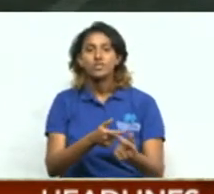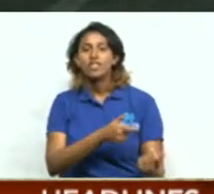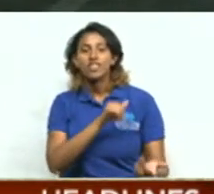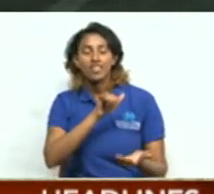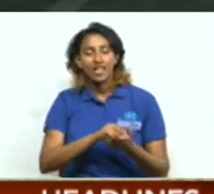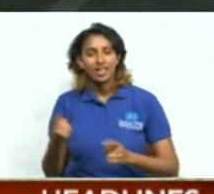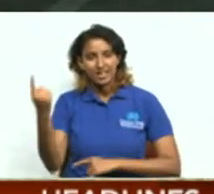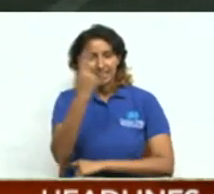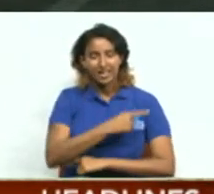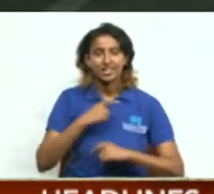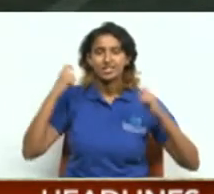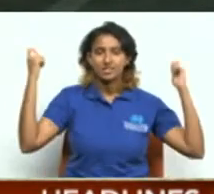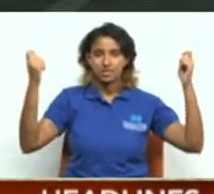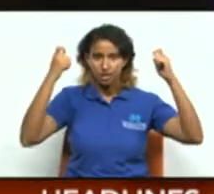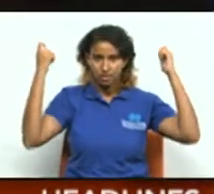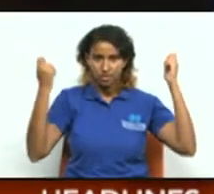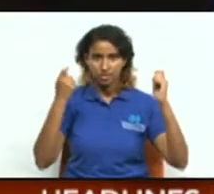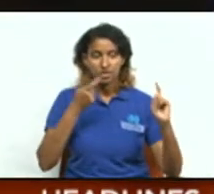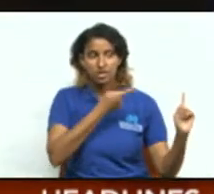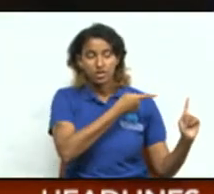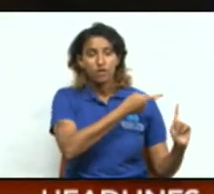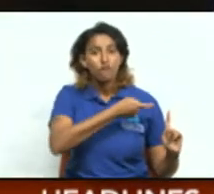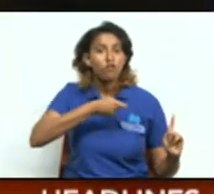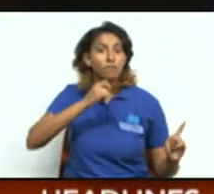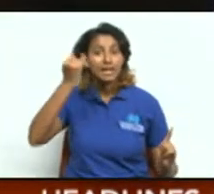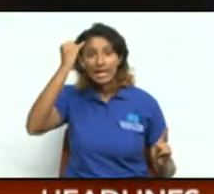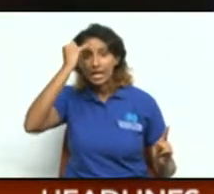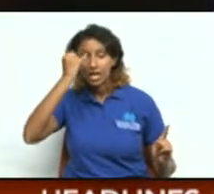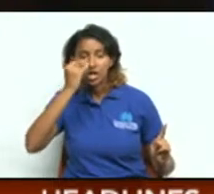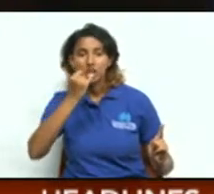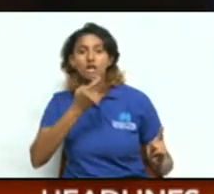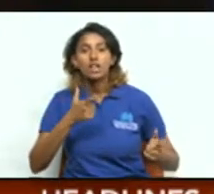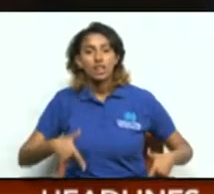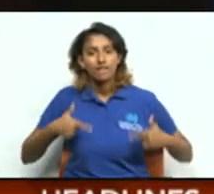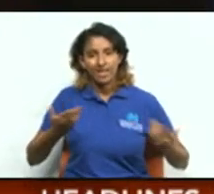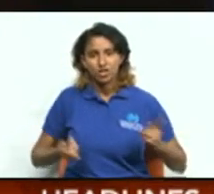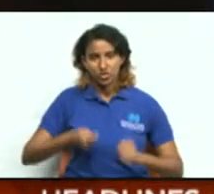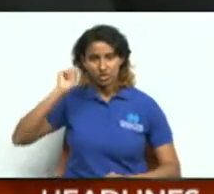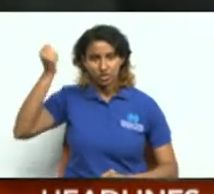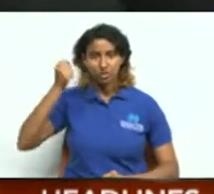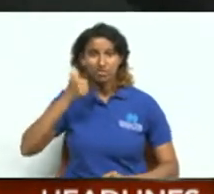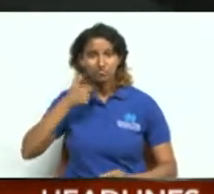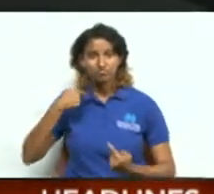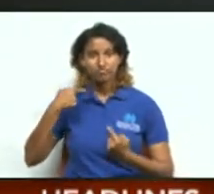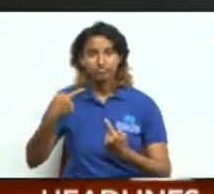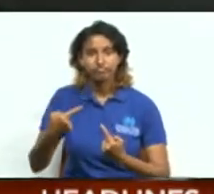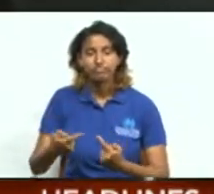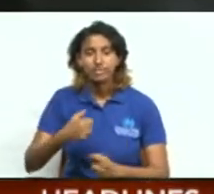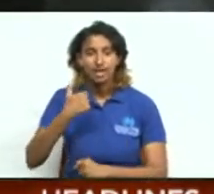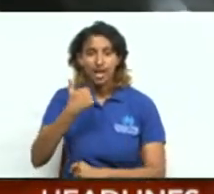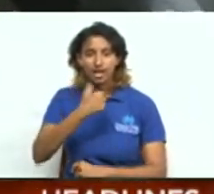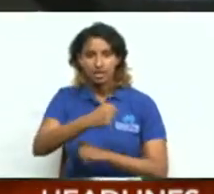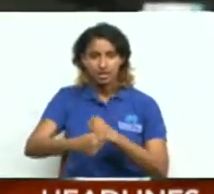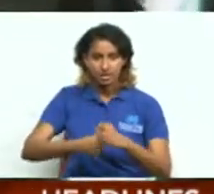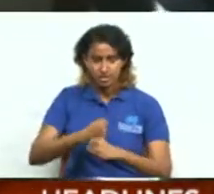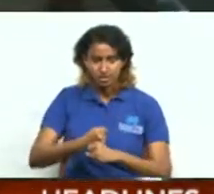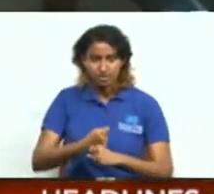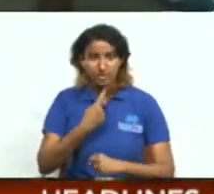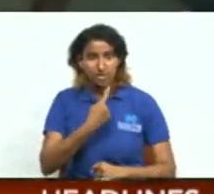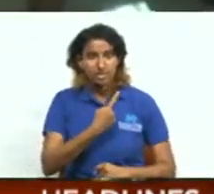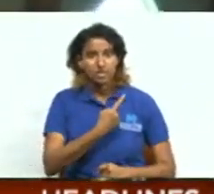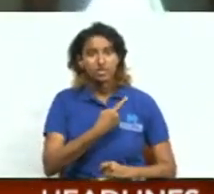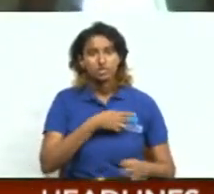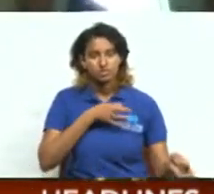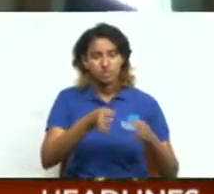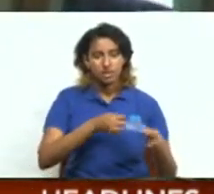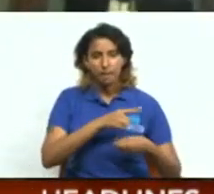is from India and has been living in Trinidad and Tobago for the last 10 years. He compared the preparations for Eid in India to what